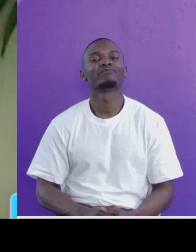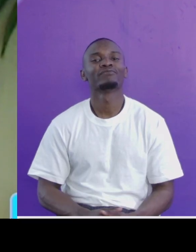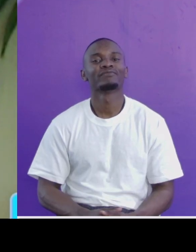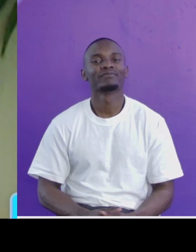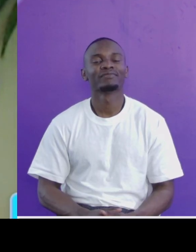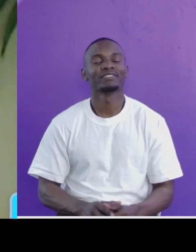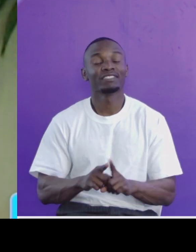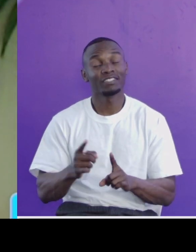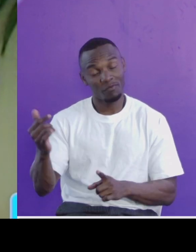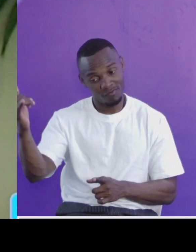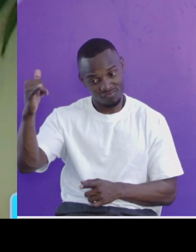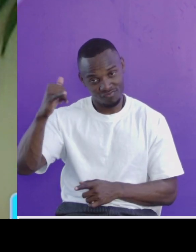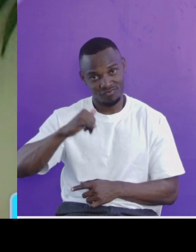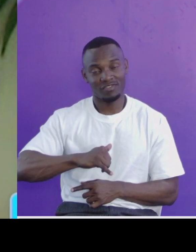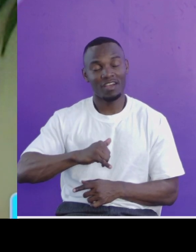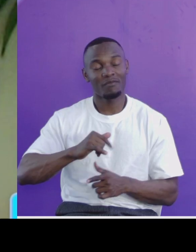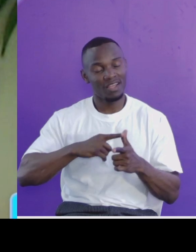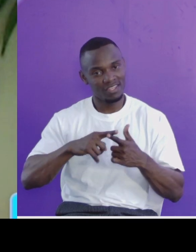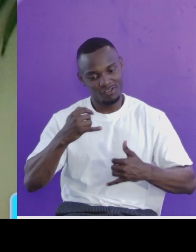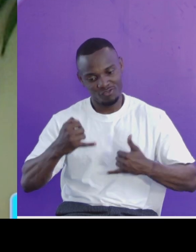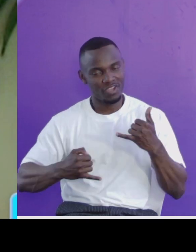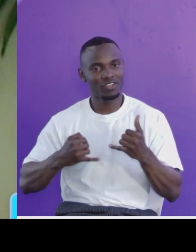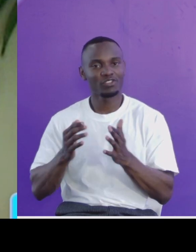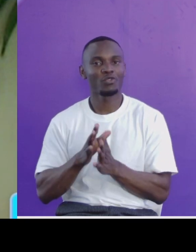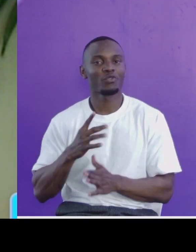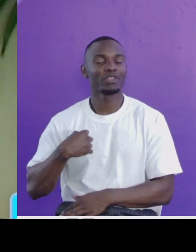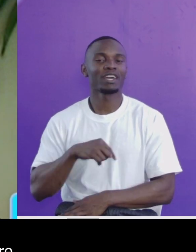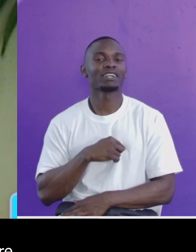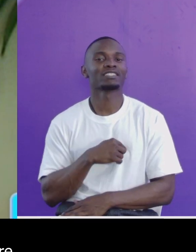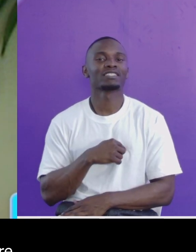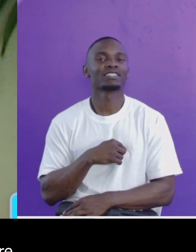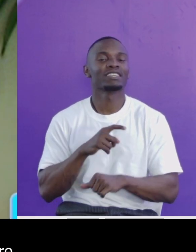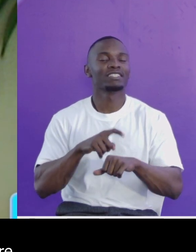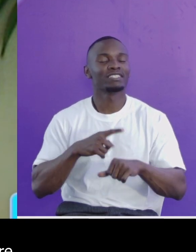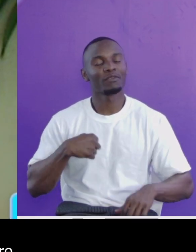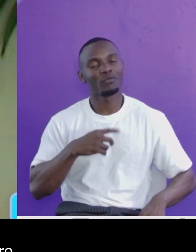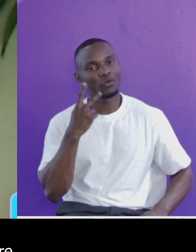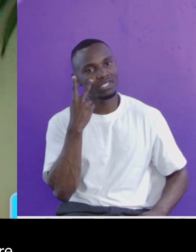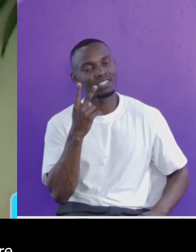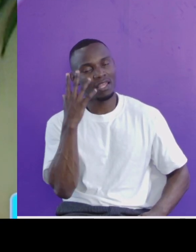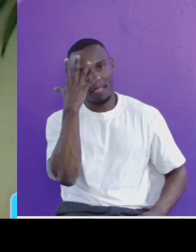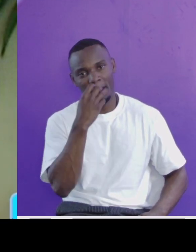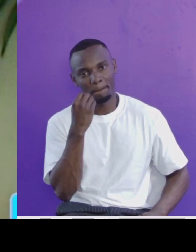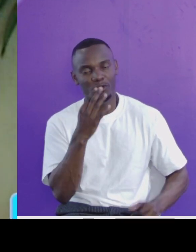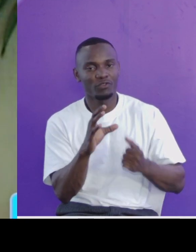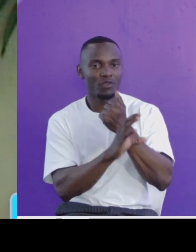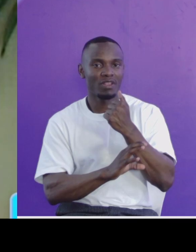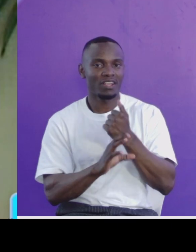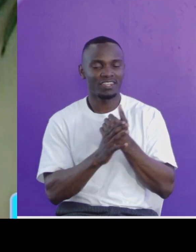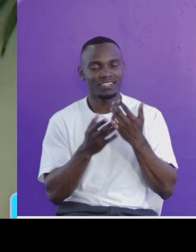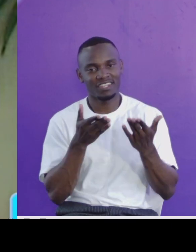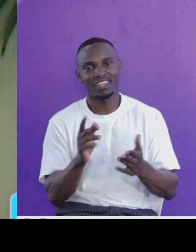Come and enjoy with us as we see the beautiful country that we have here.